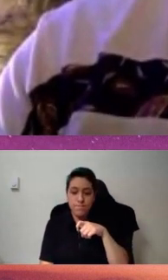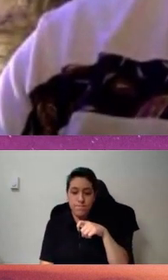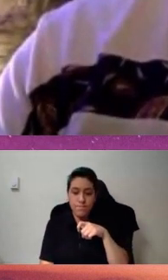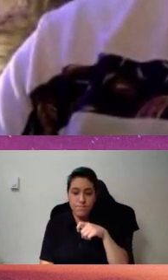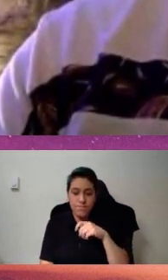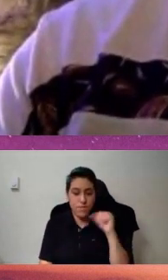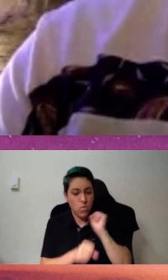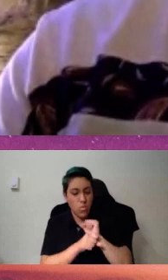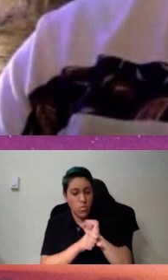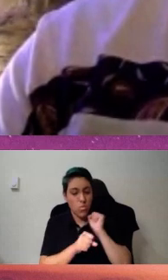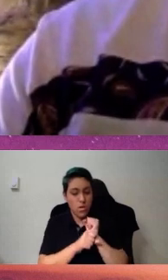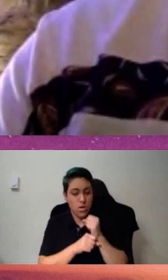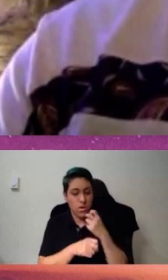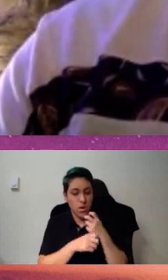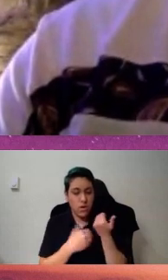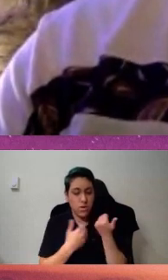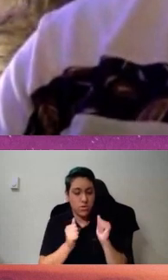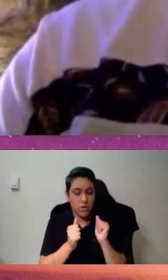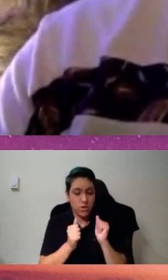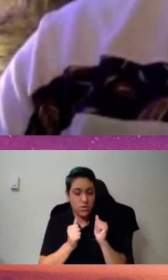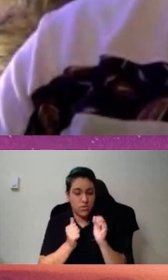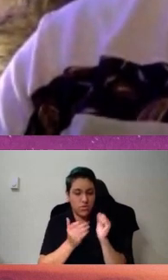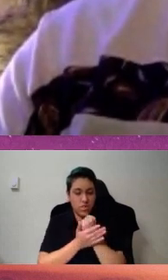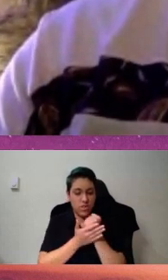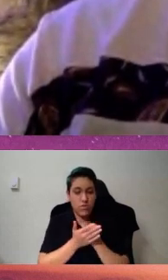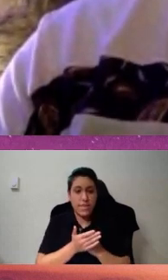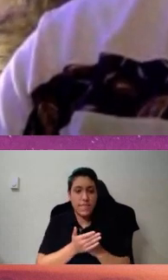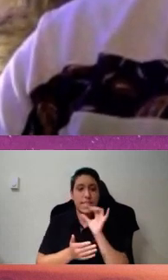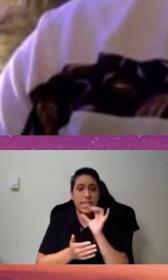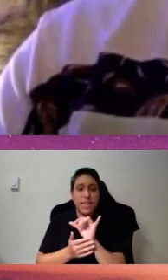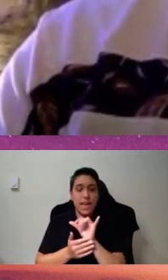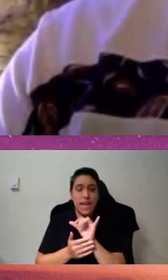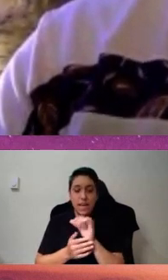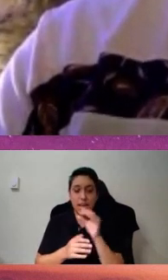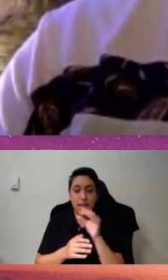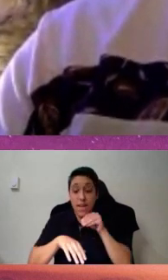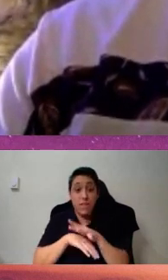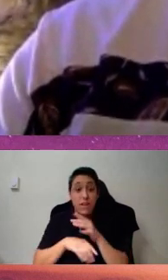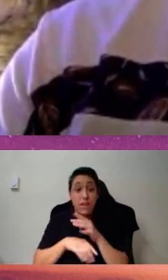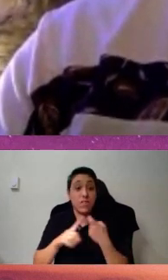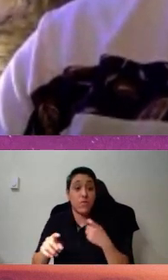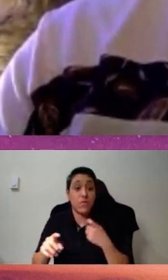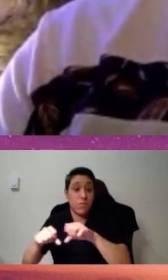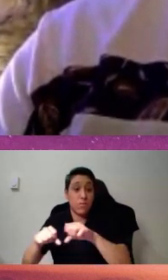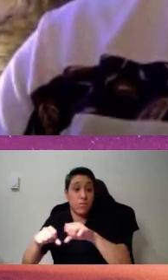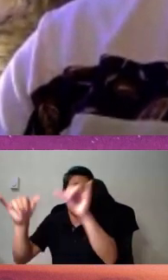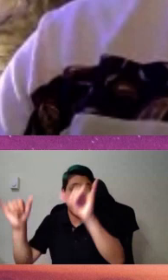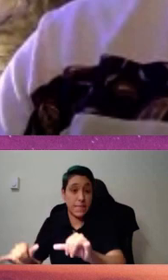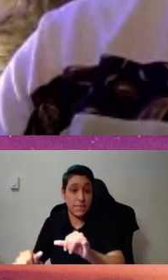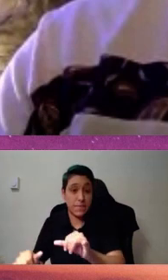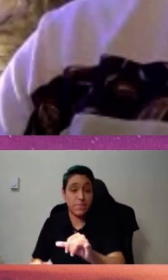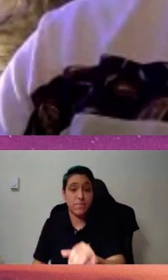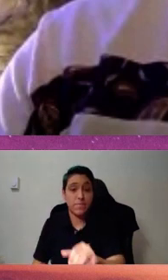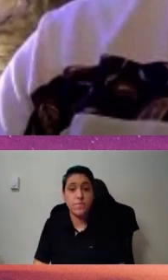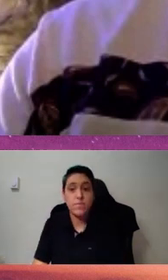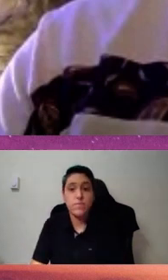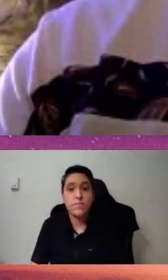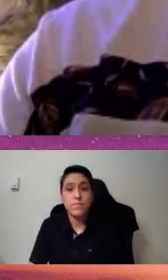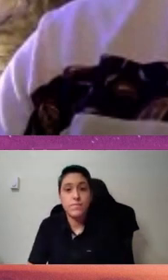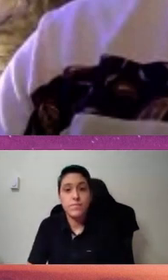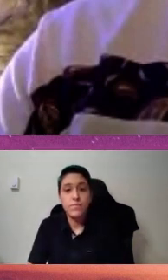Because actually moving away from behaviors that have been caused by colonial harm is